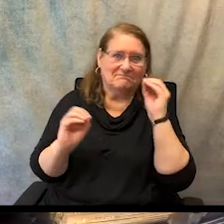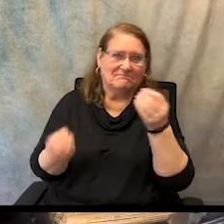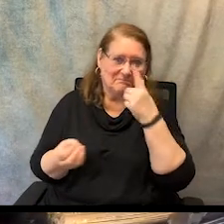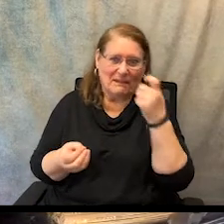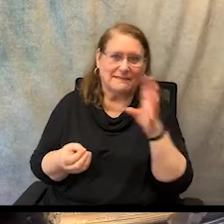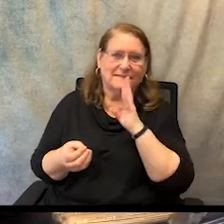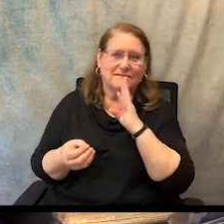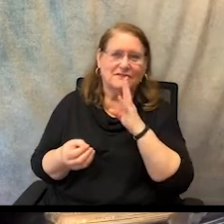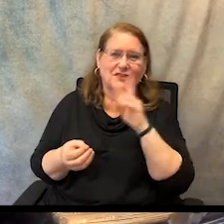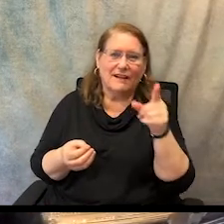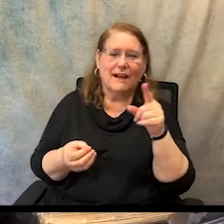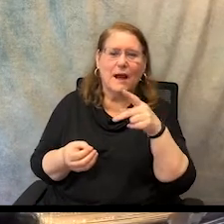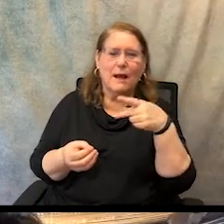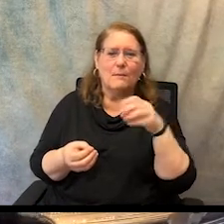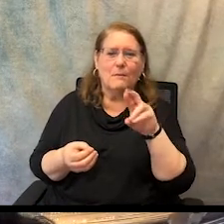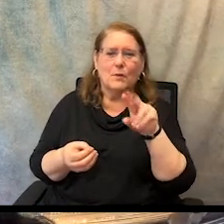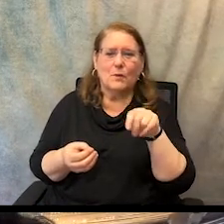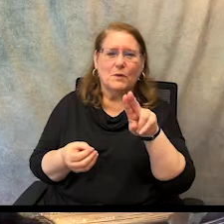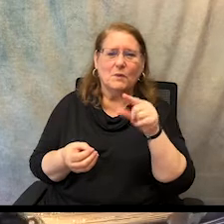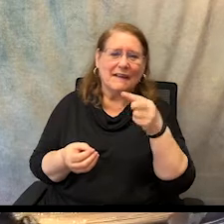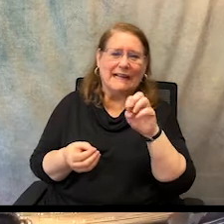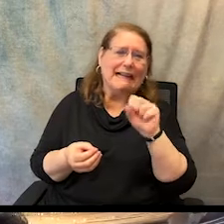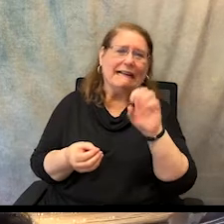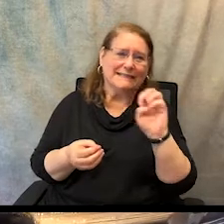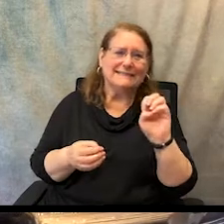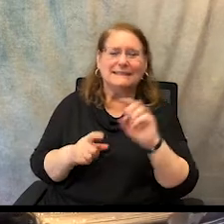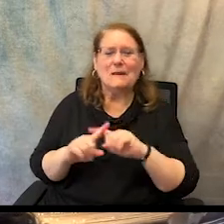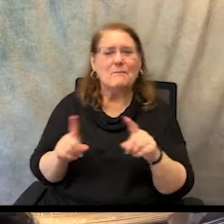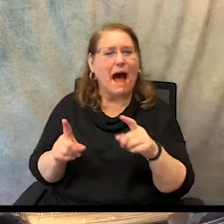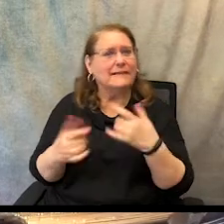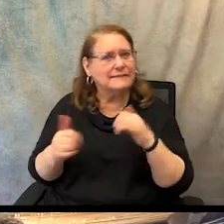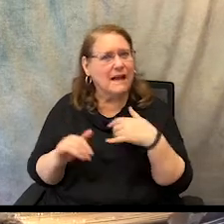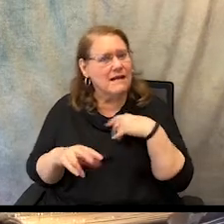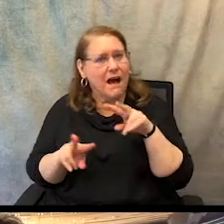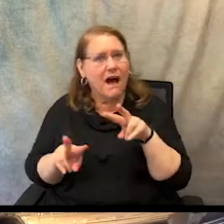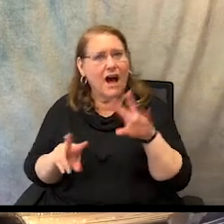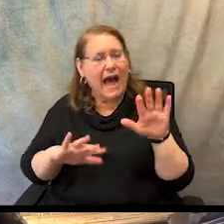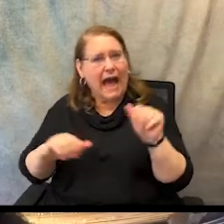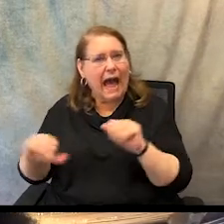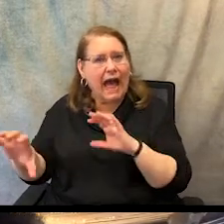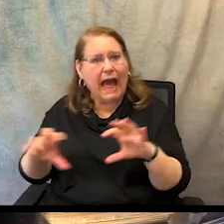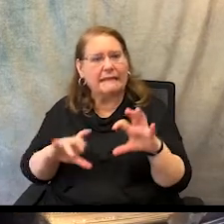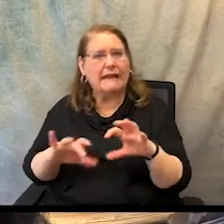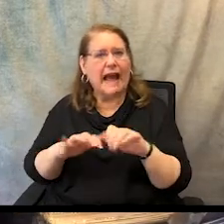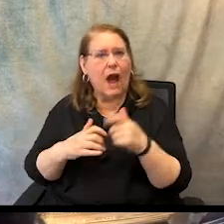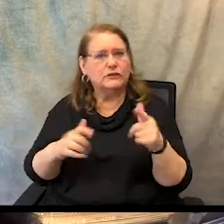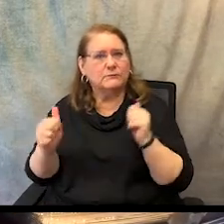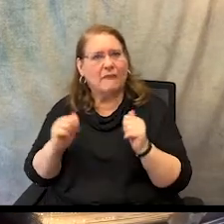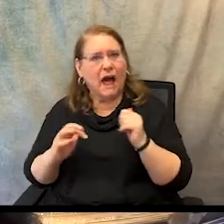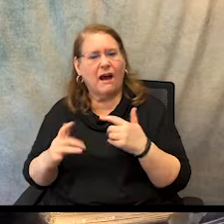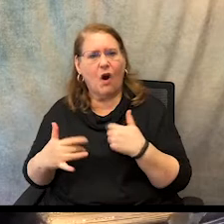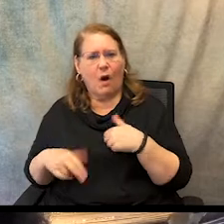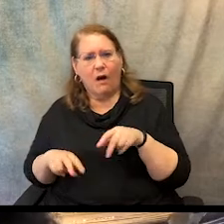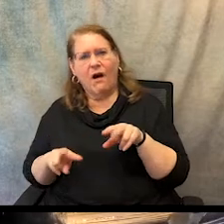didn't understand anything because they were talking Portuguese, you know. But she was acting, how she was playing,